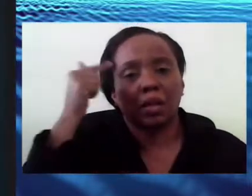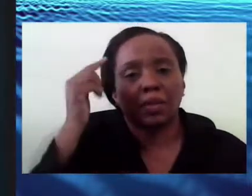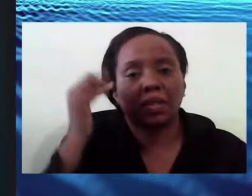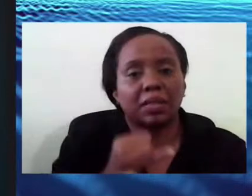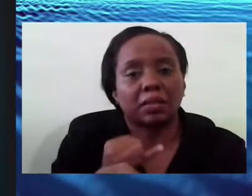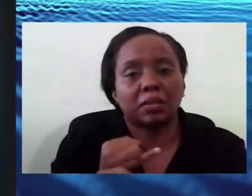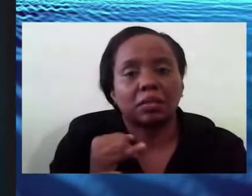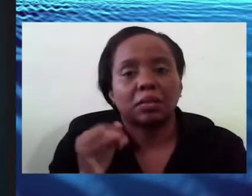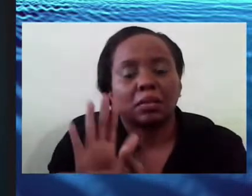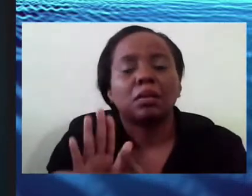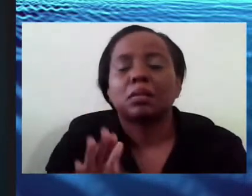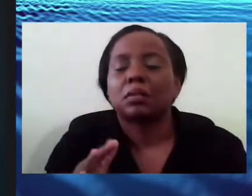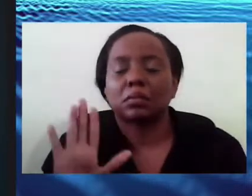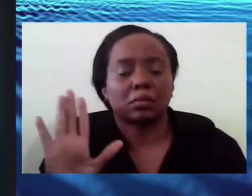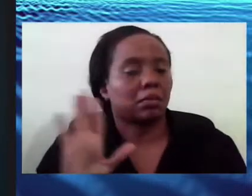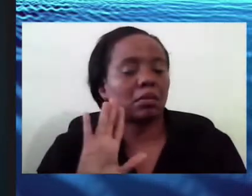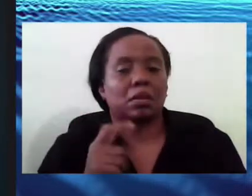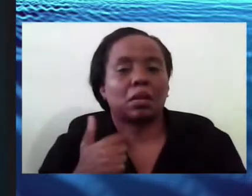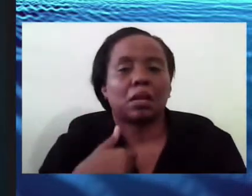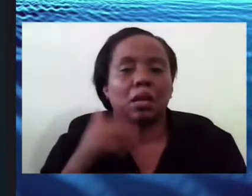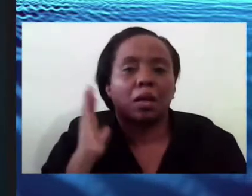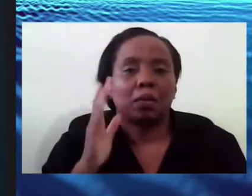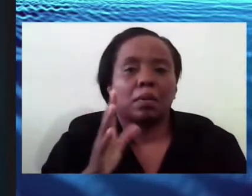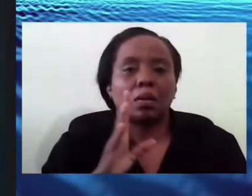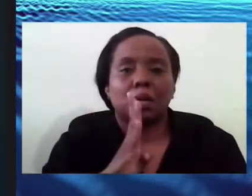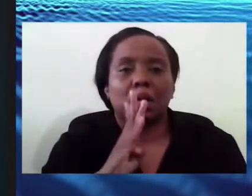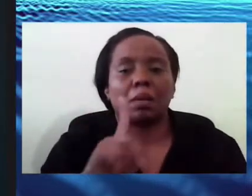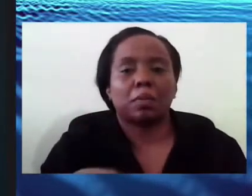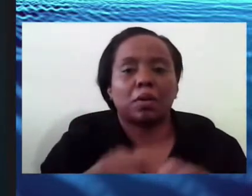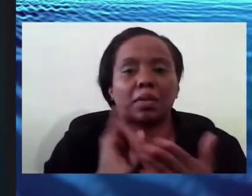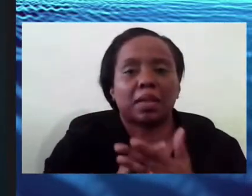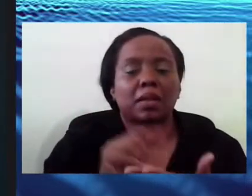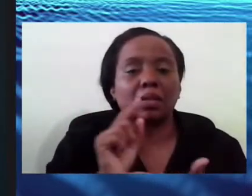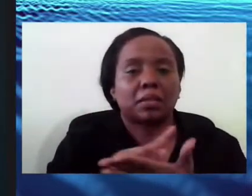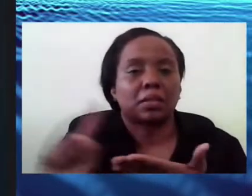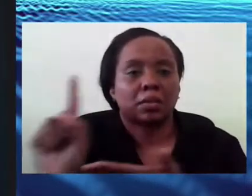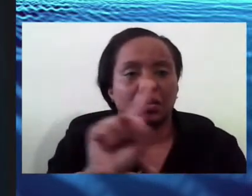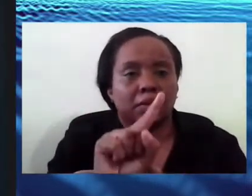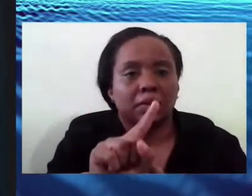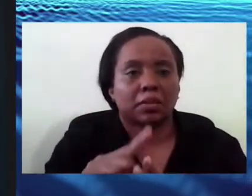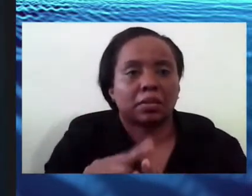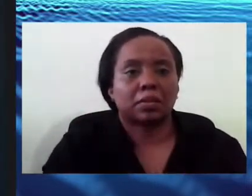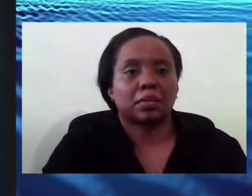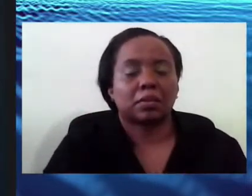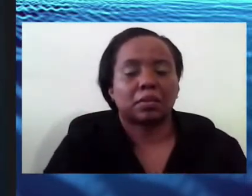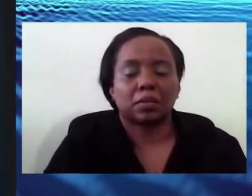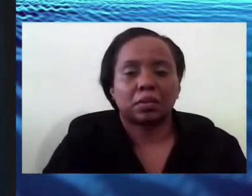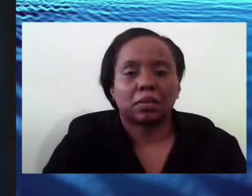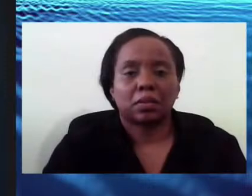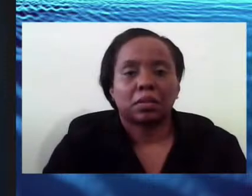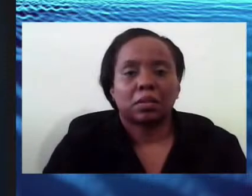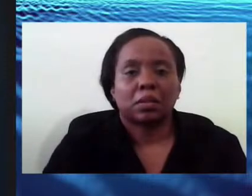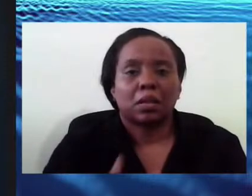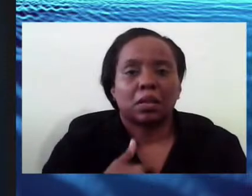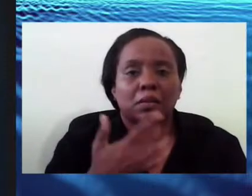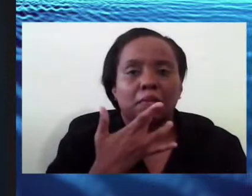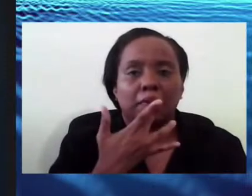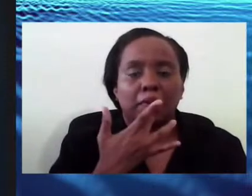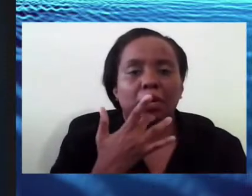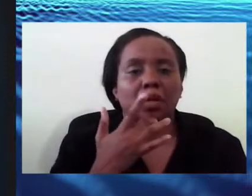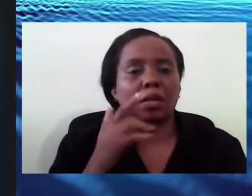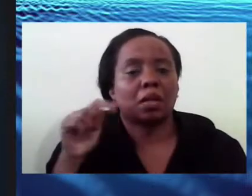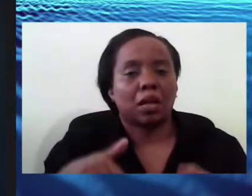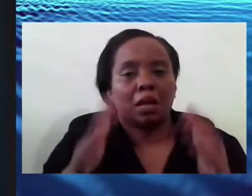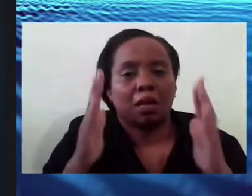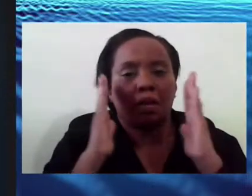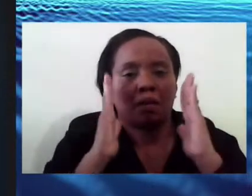Probe, that's the end of the GIS. Randy, I will address that at some point in time next week. I would prefer if we keep this one focused. We